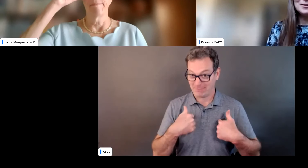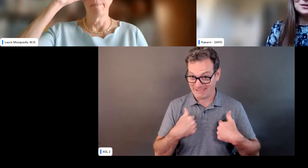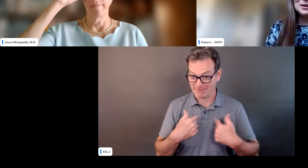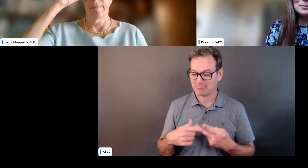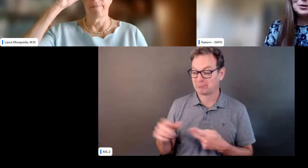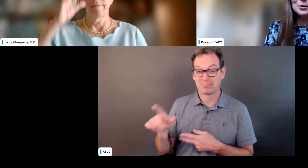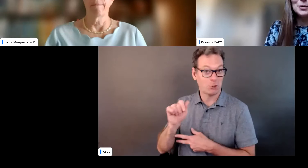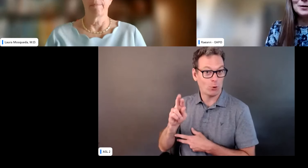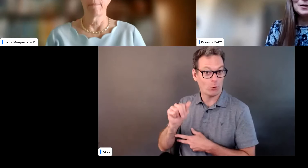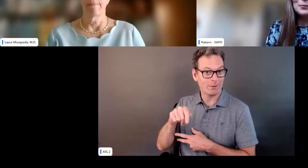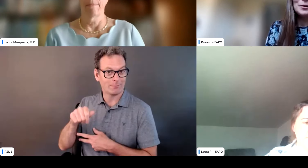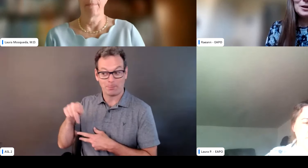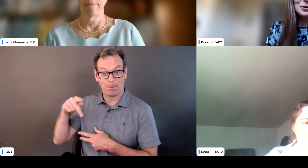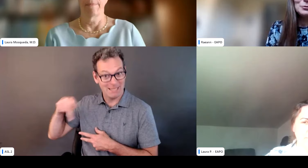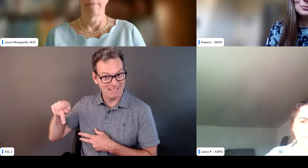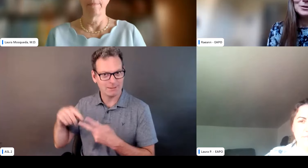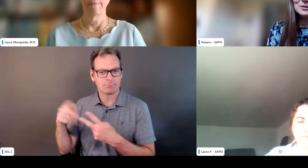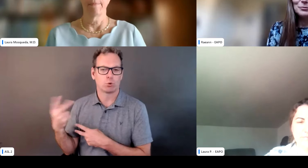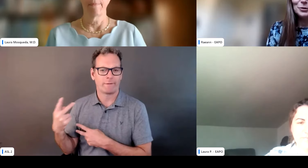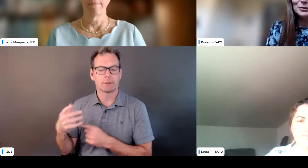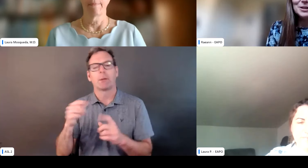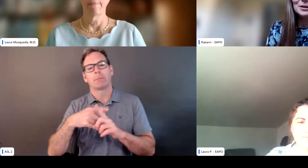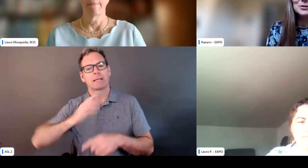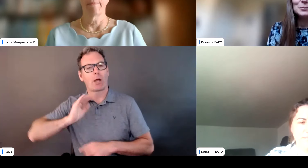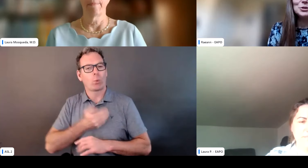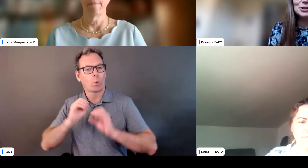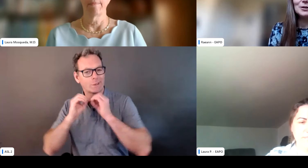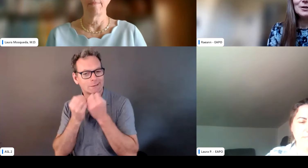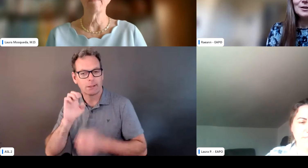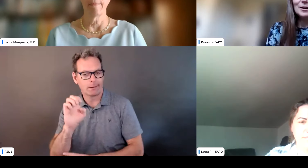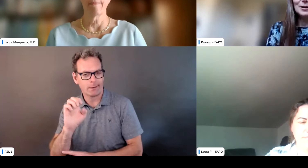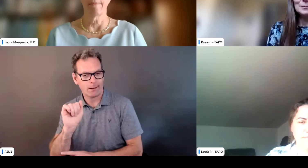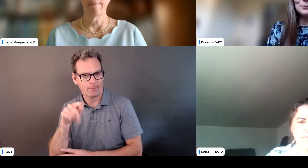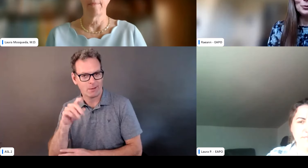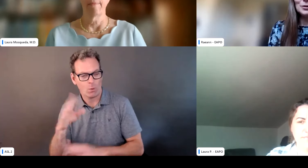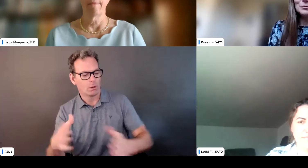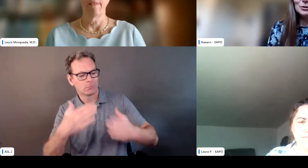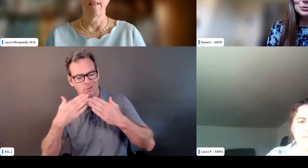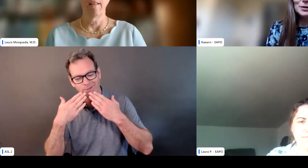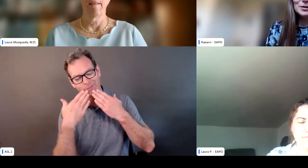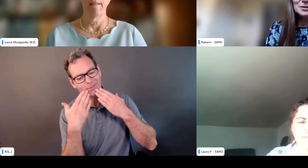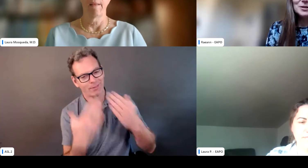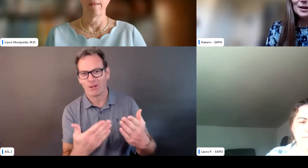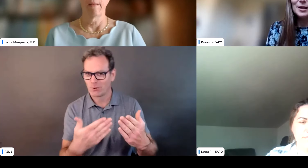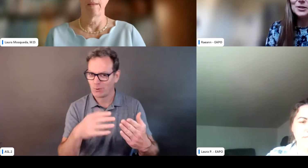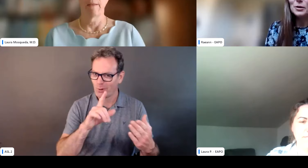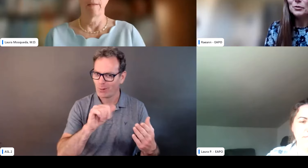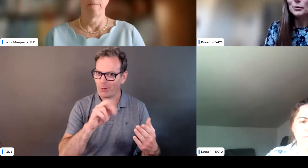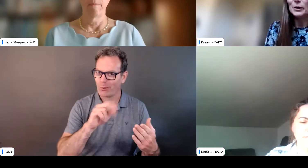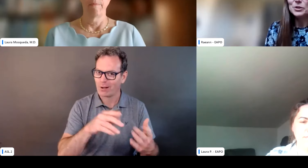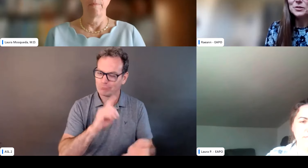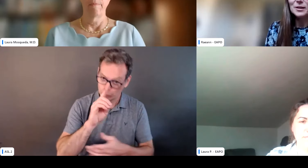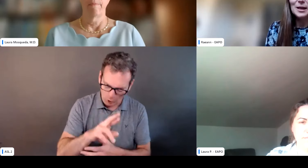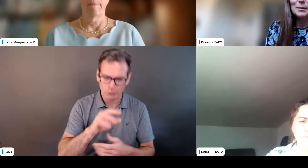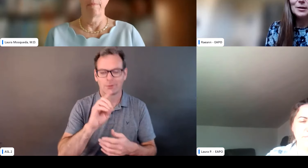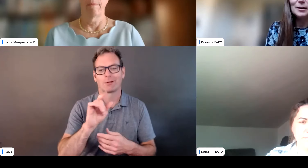and everybody else at EAPO, I want to thank you tremendously for taking the time to share your wealth of knowledge with us today and answering all the